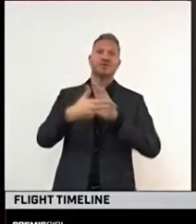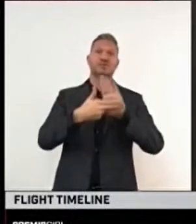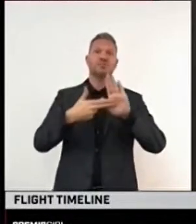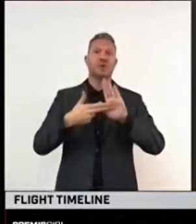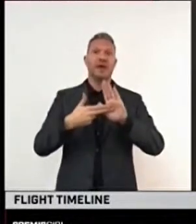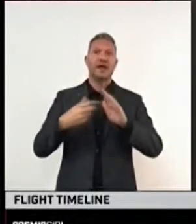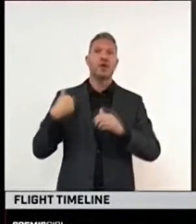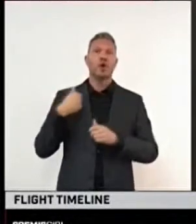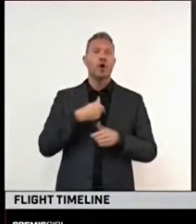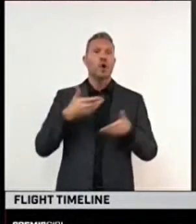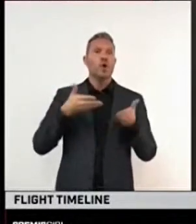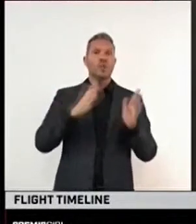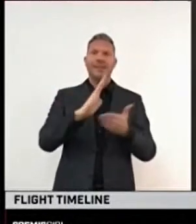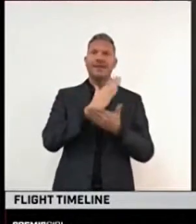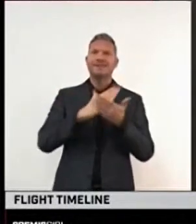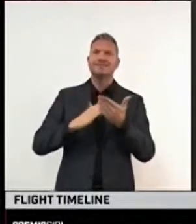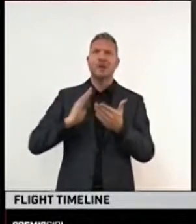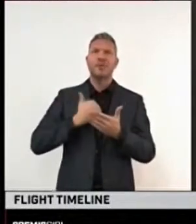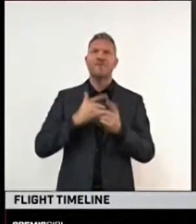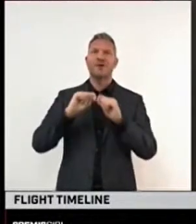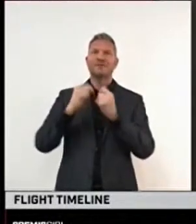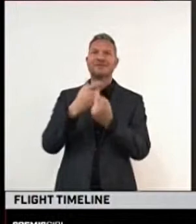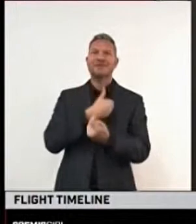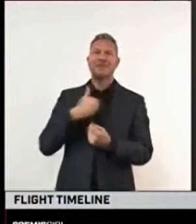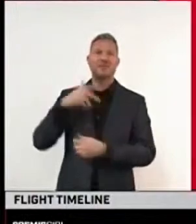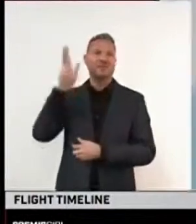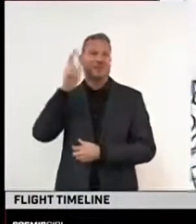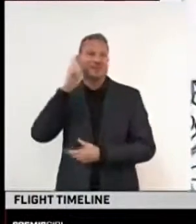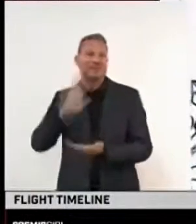teammates listen to the song. Let's hear what a few of them had to say about it.